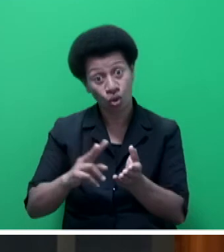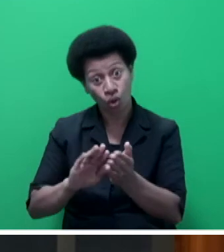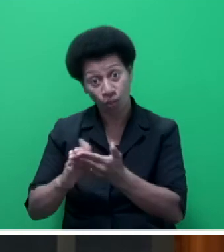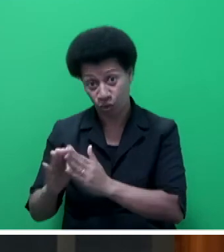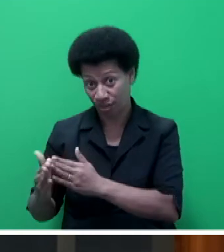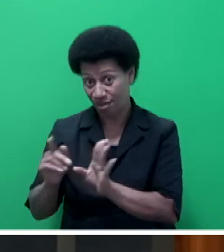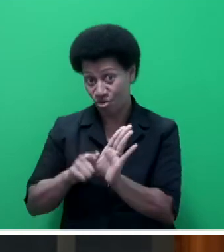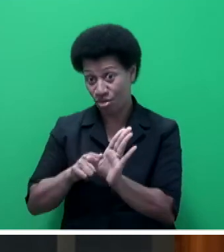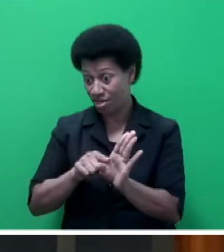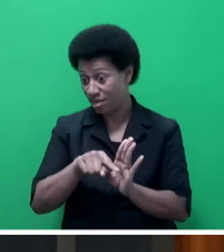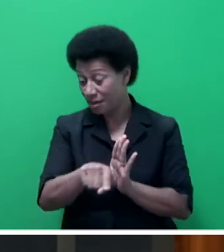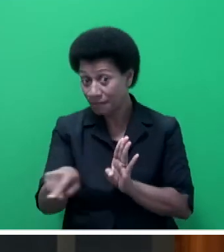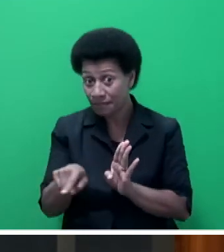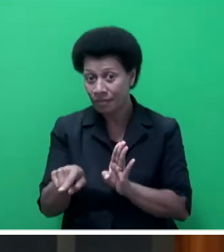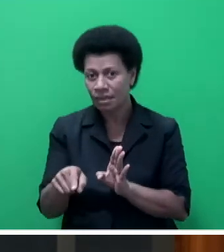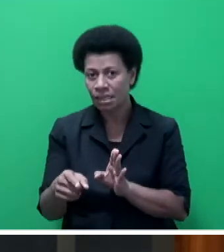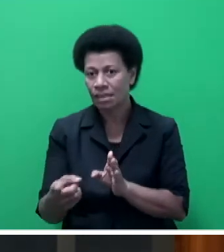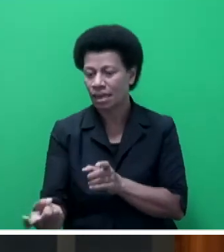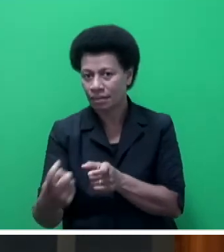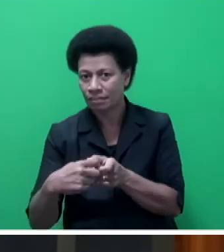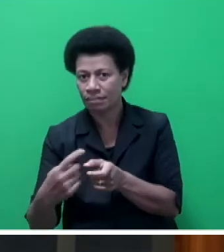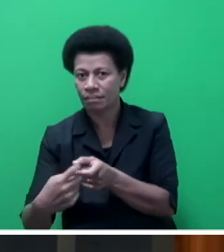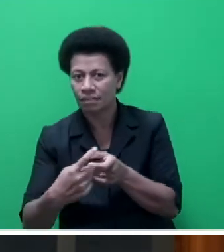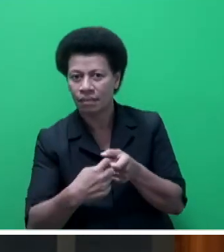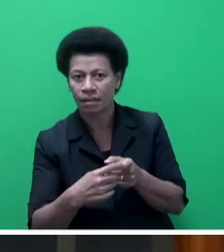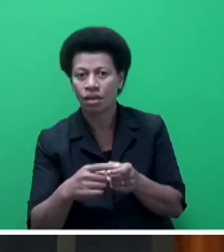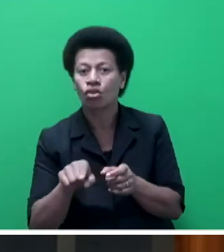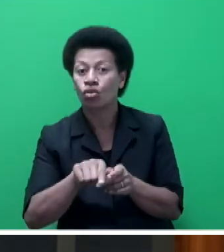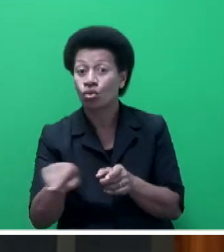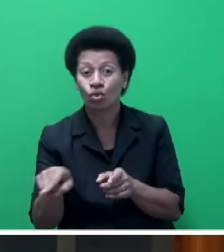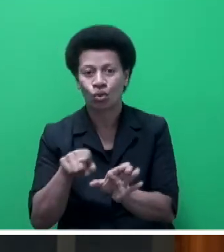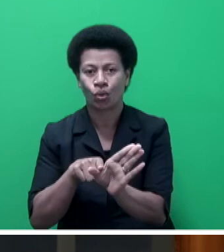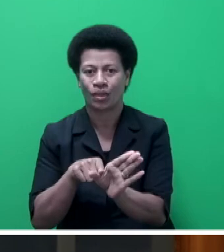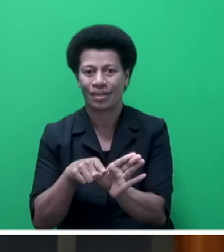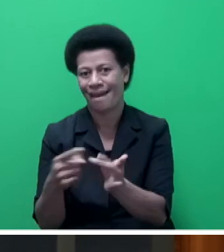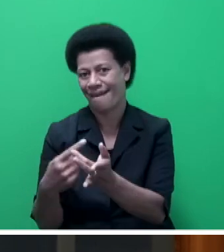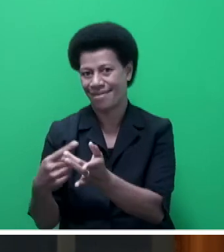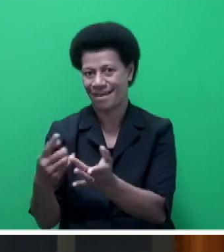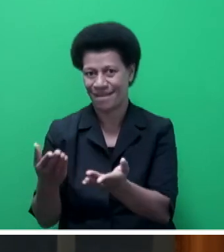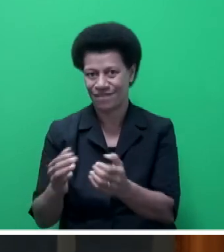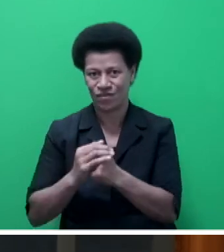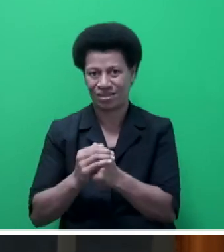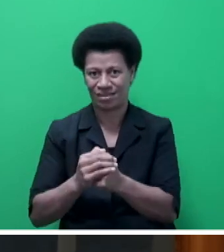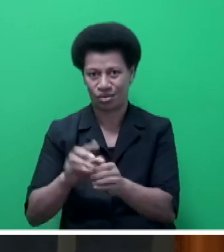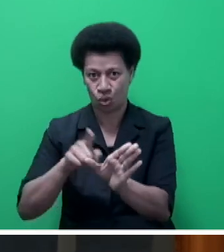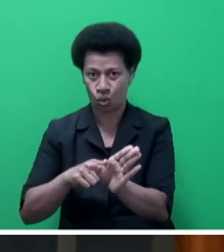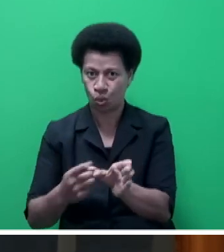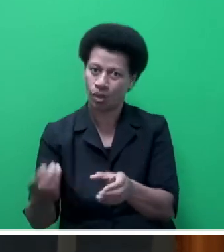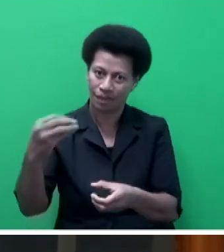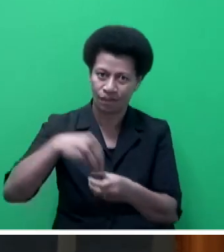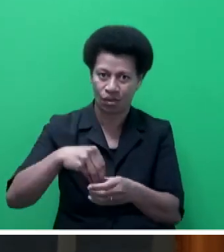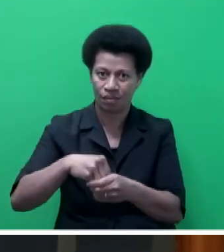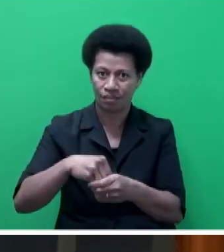and involve other young people in our communities. Today, we, the Fijian youth, take a